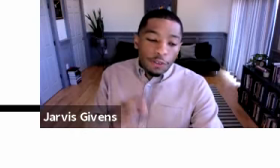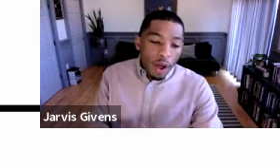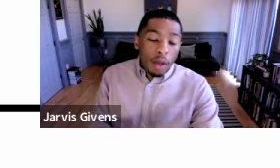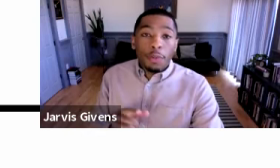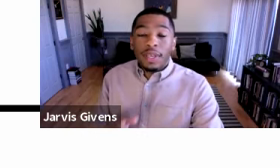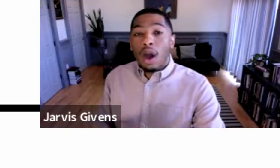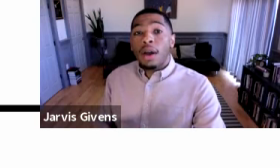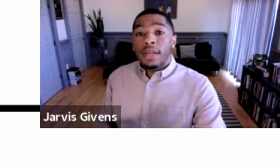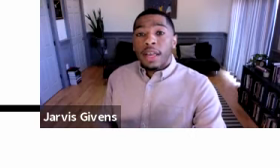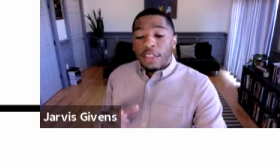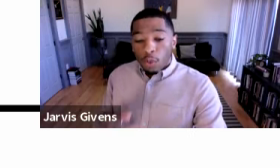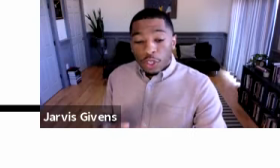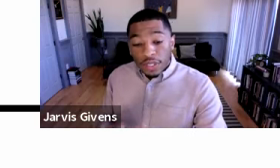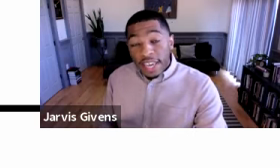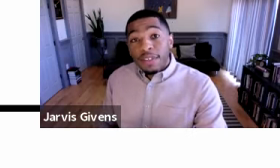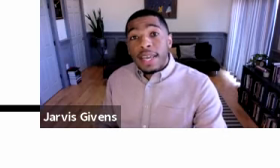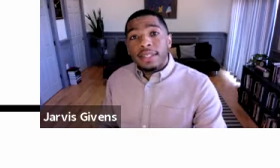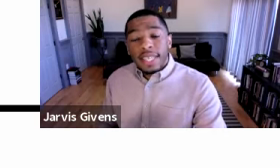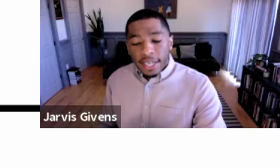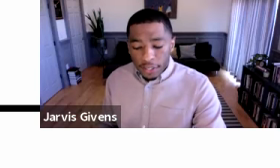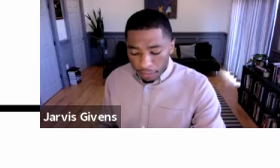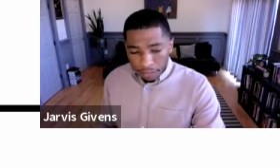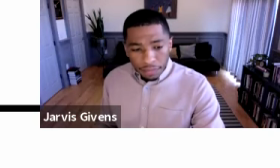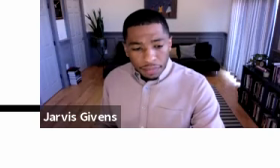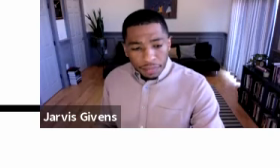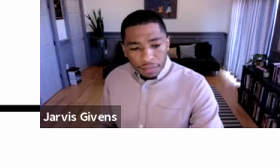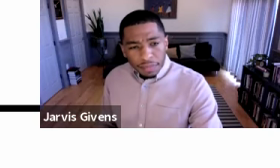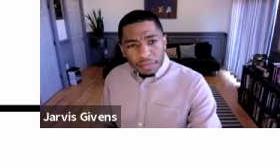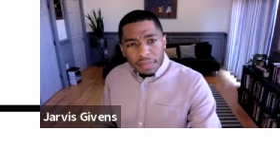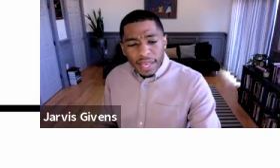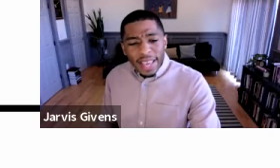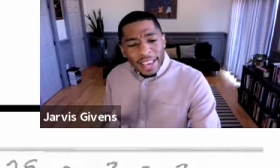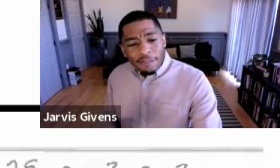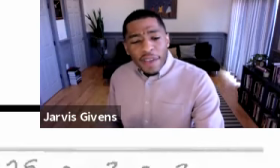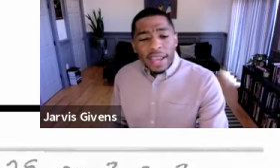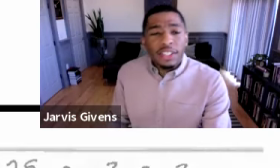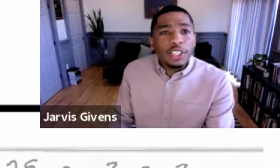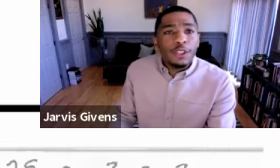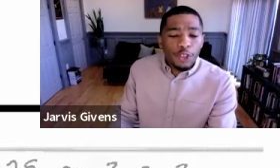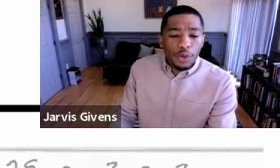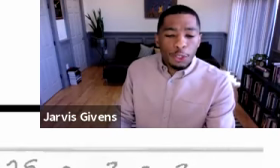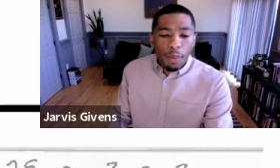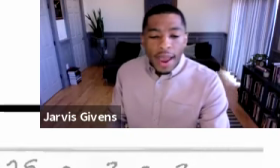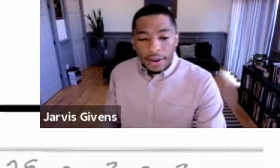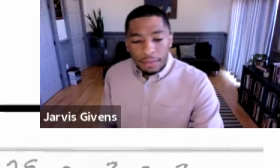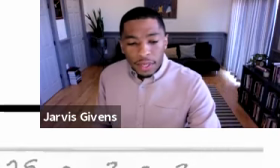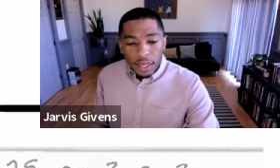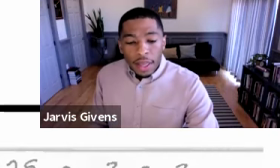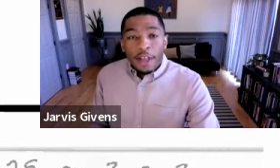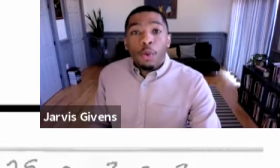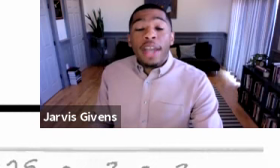they were to fall or be caught, there was no safety net to catch them. In fact, just a few years